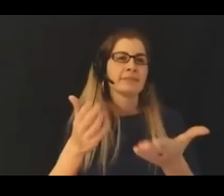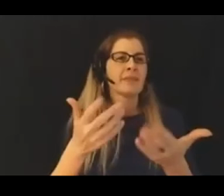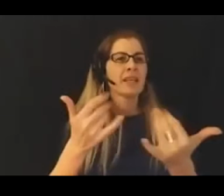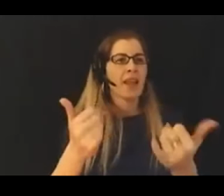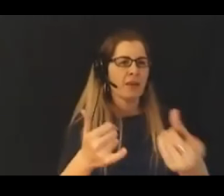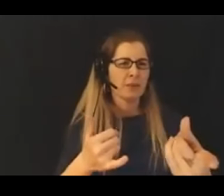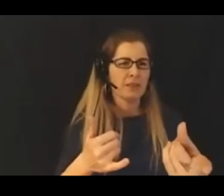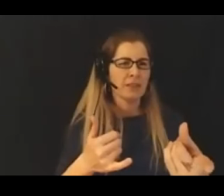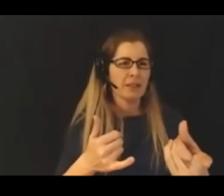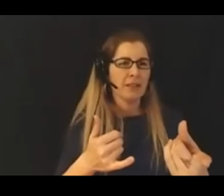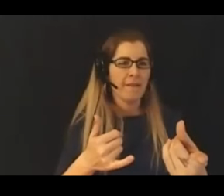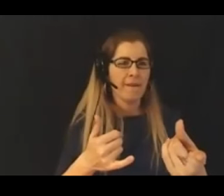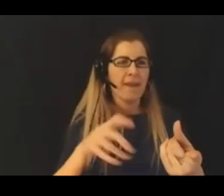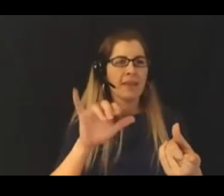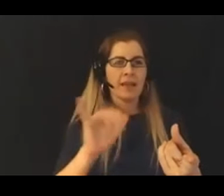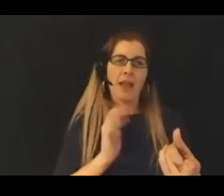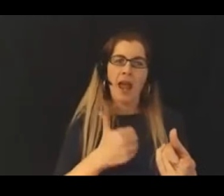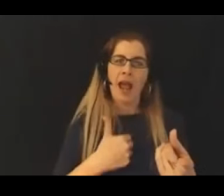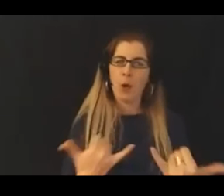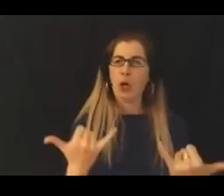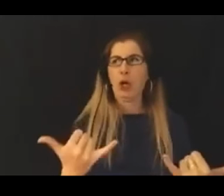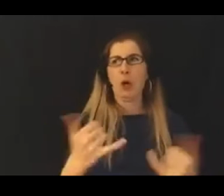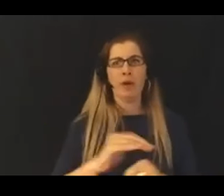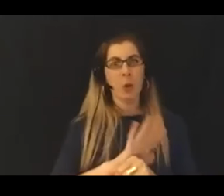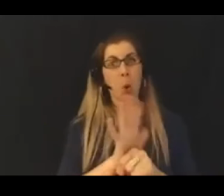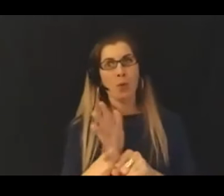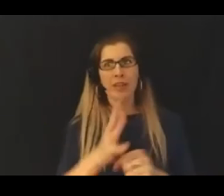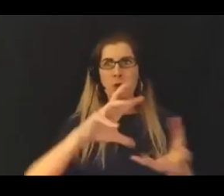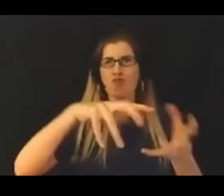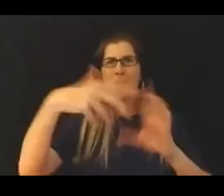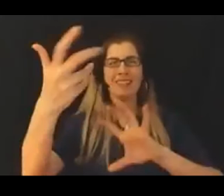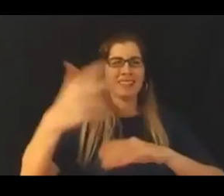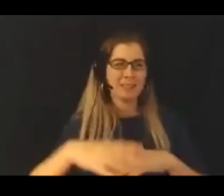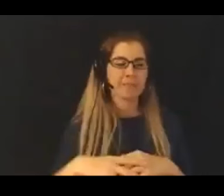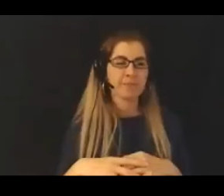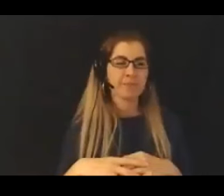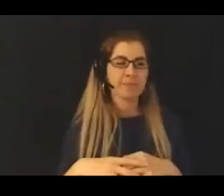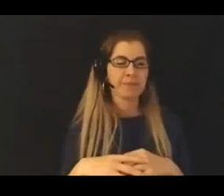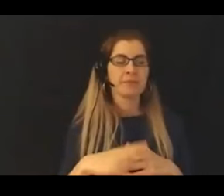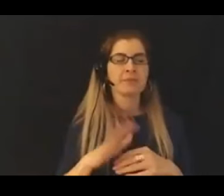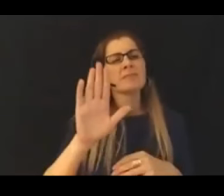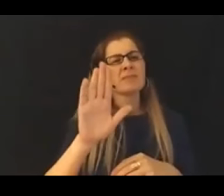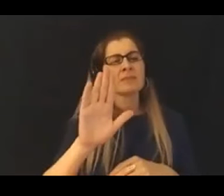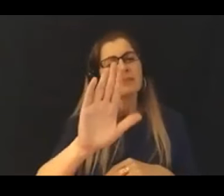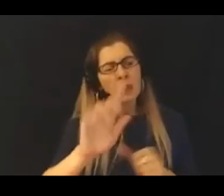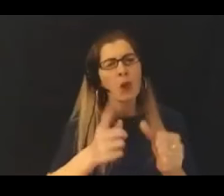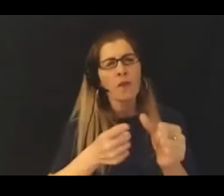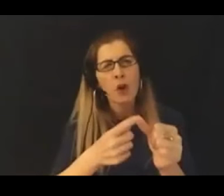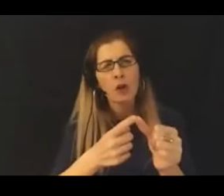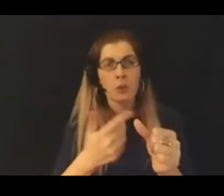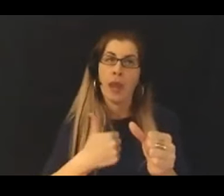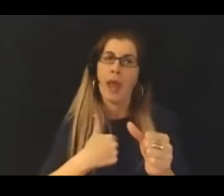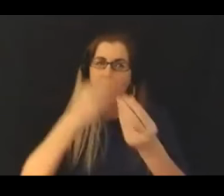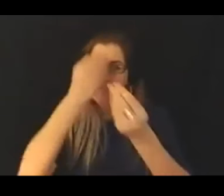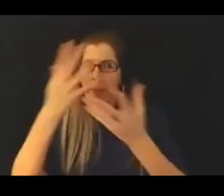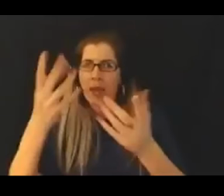current the current COVID crisis. And before we dig into kind of all the data that we have from this